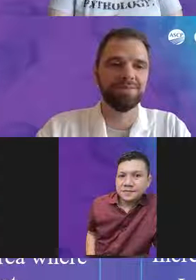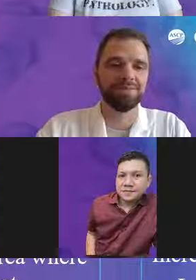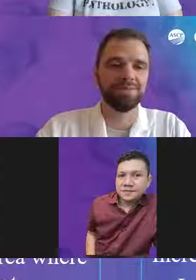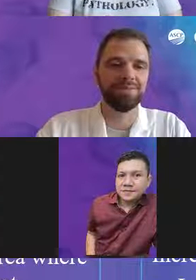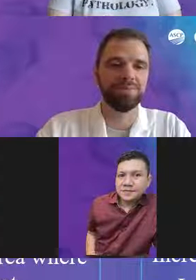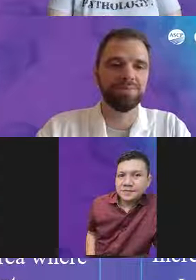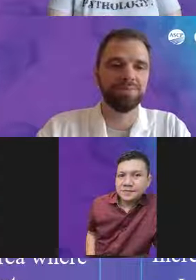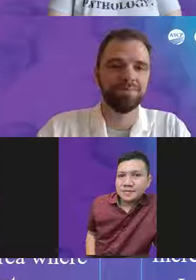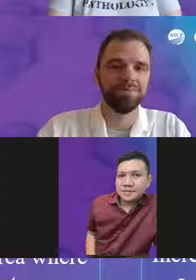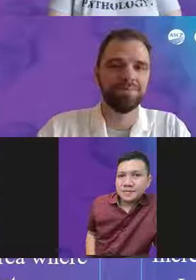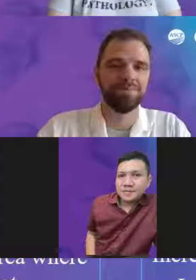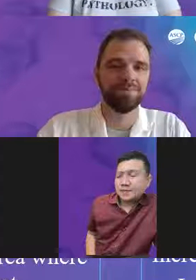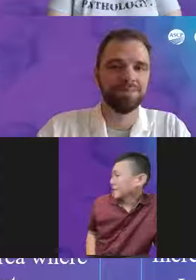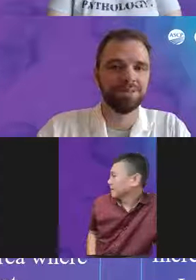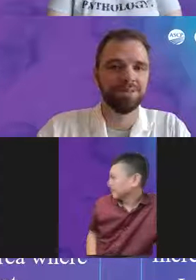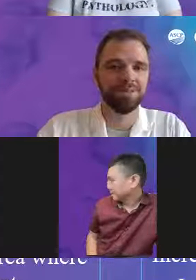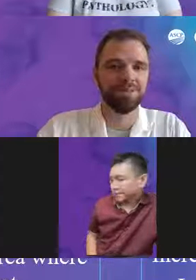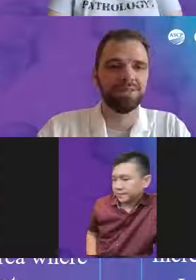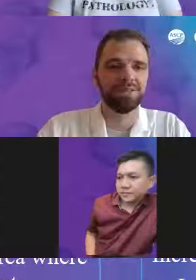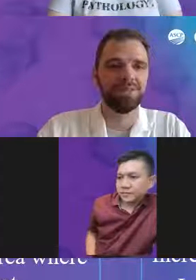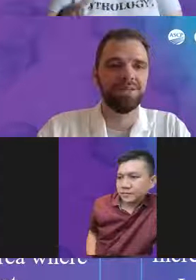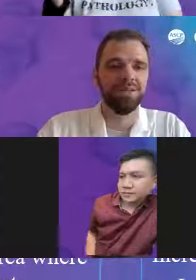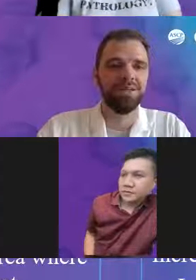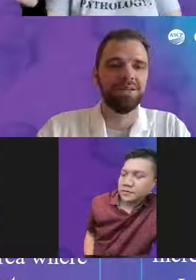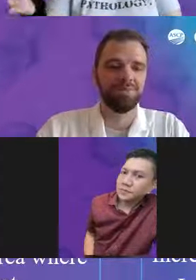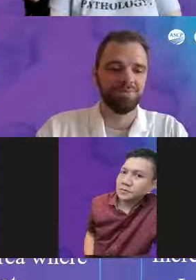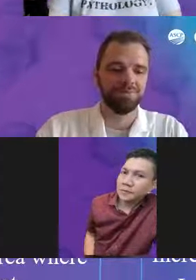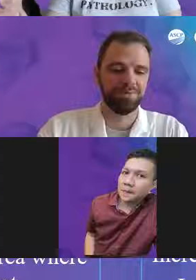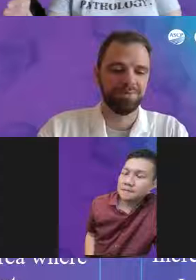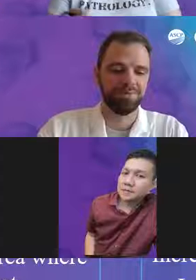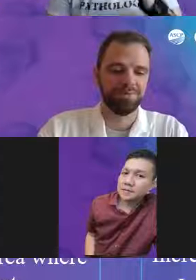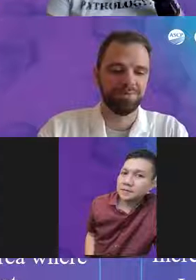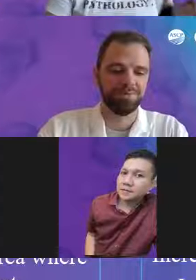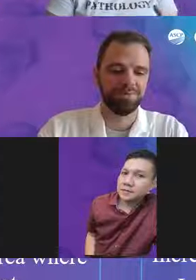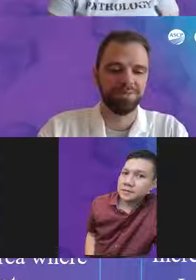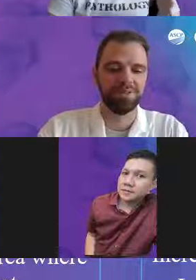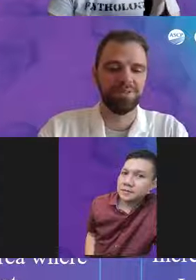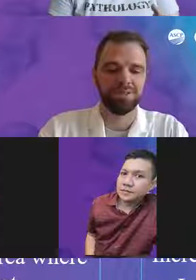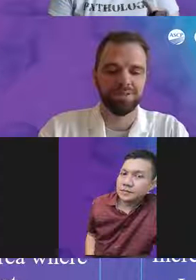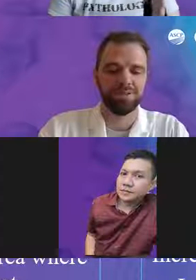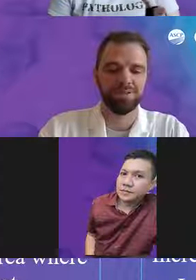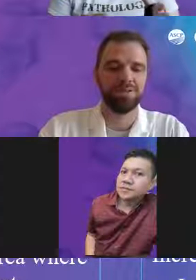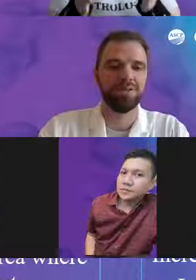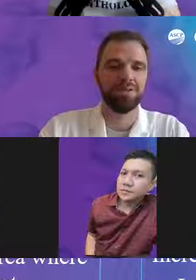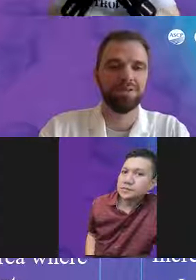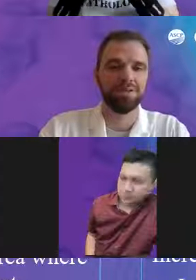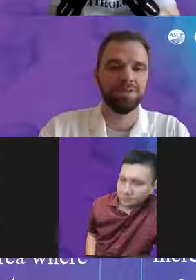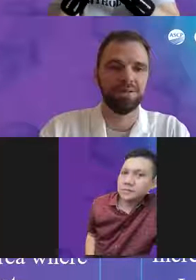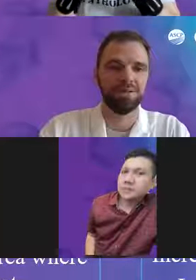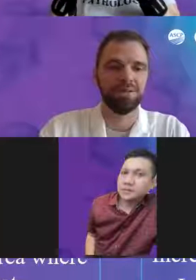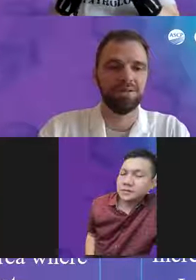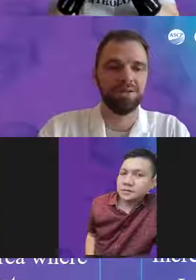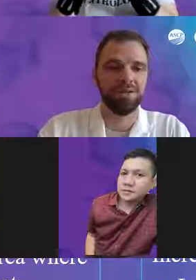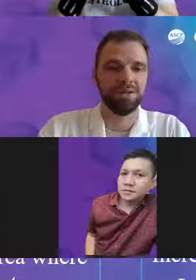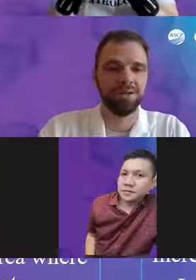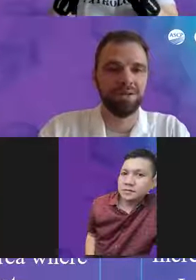you're going to be looking at a place in the smear that is between the feathered edge and the thick area. So